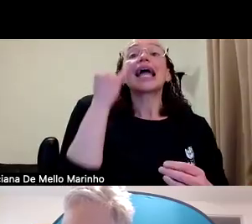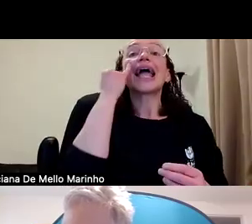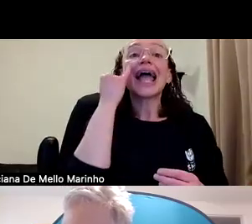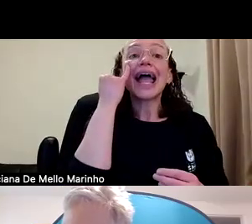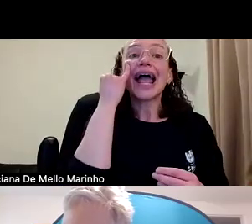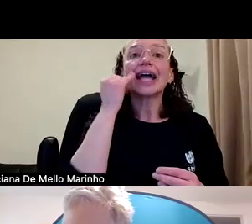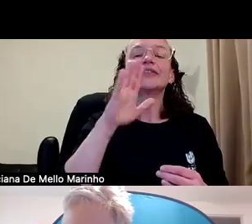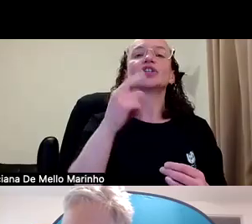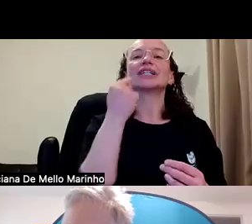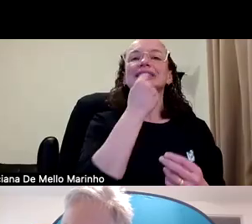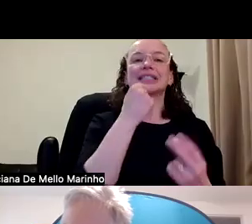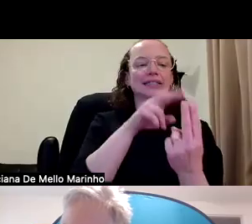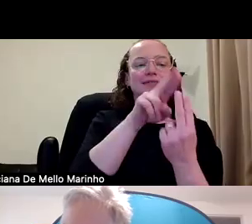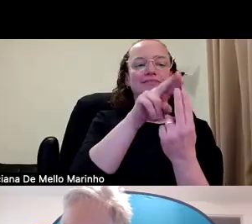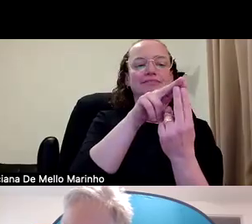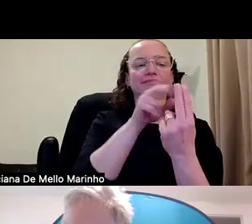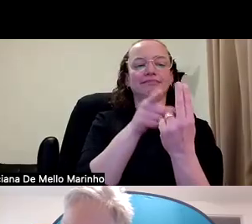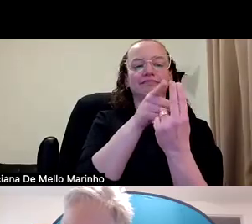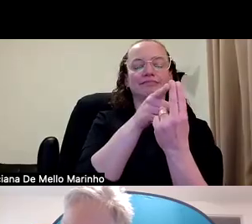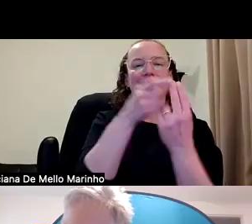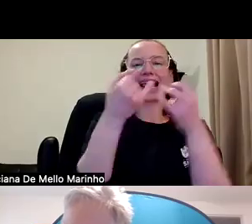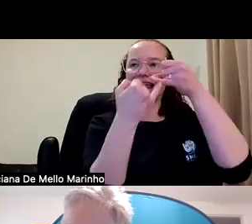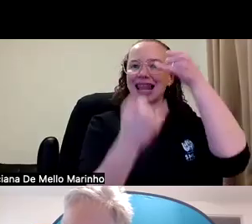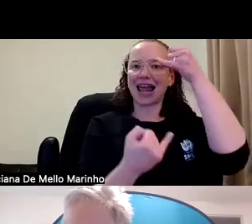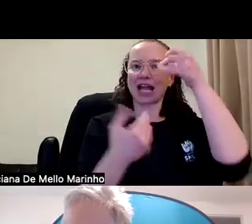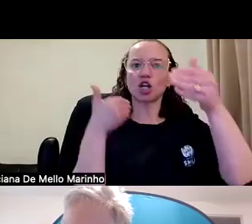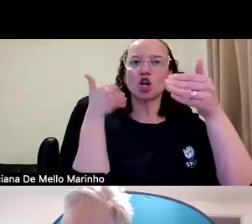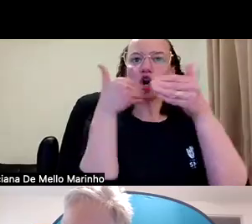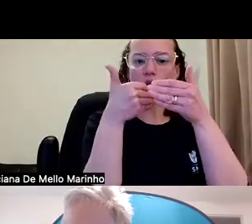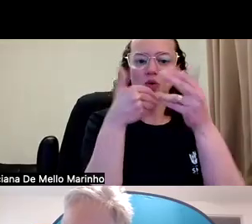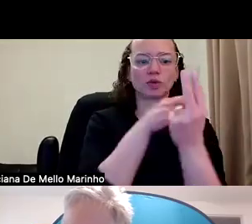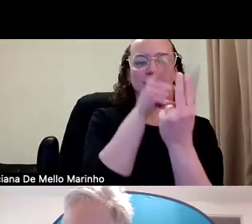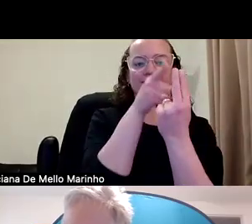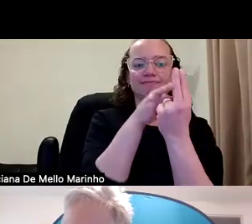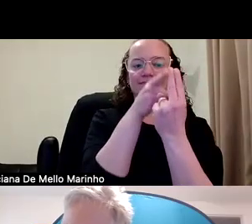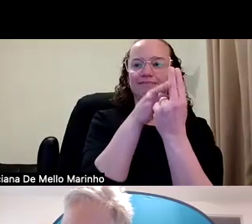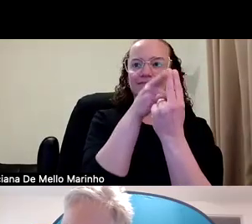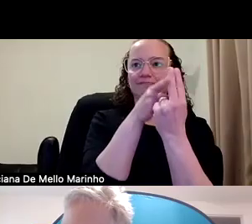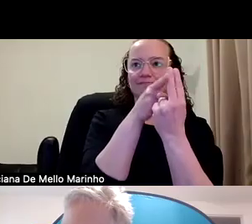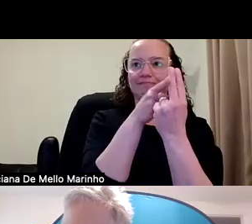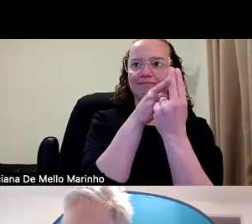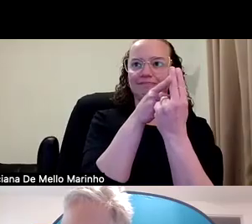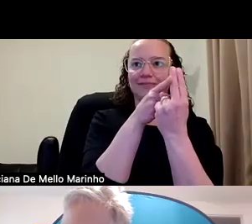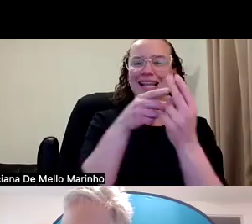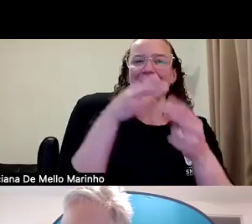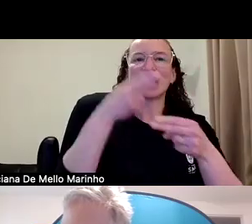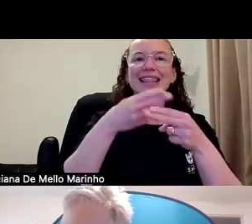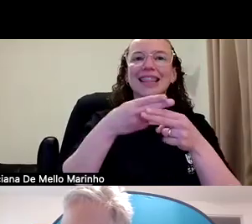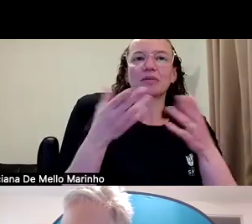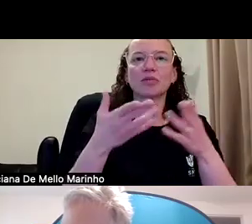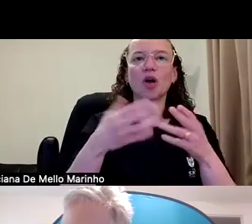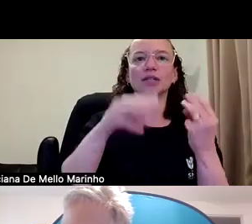line running down your body. And if your teeth is the line closest on this